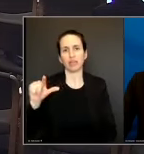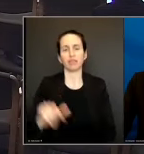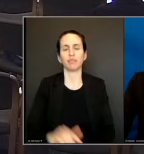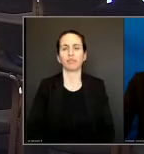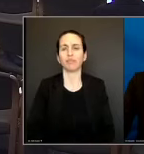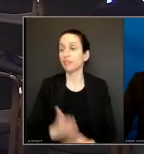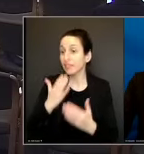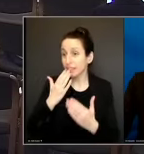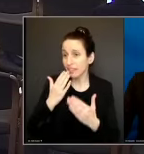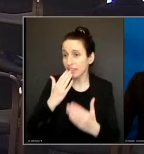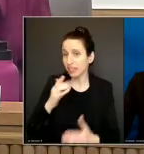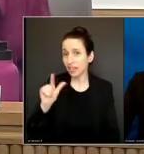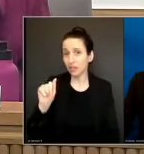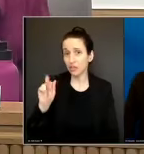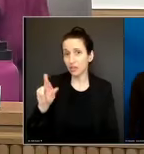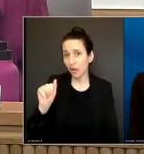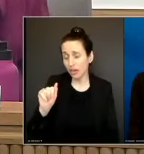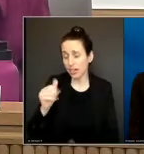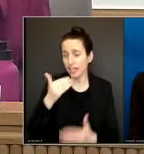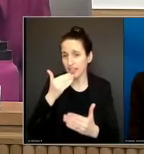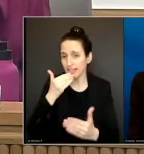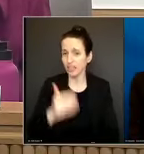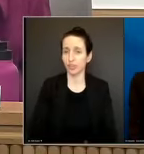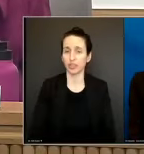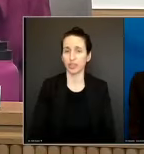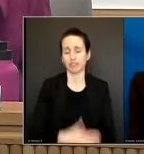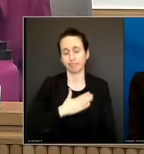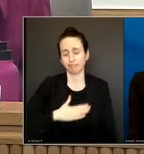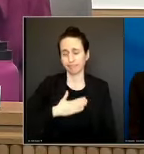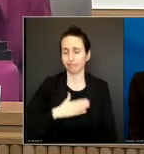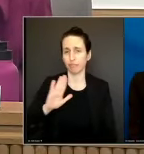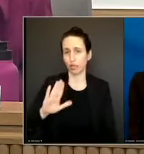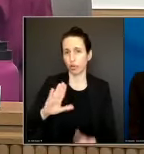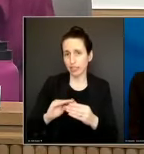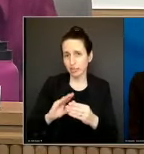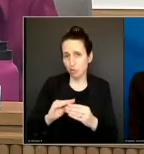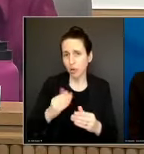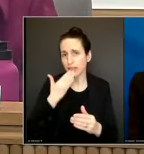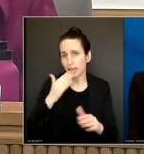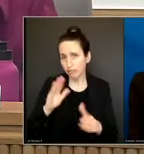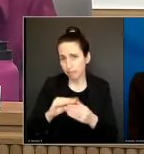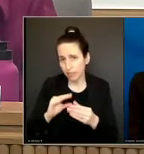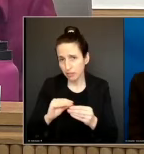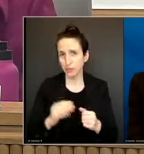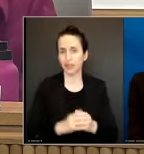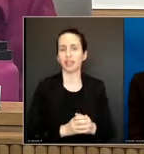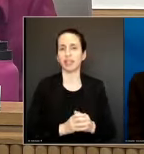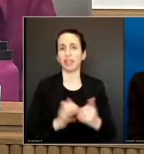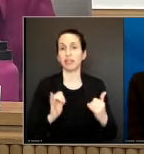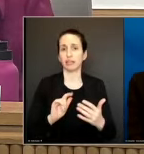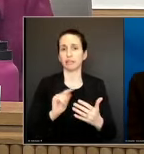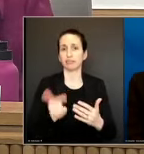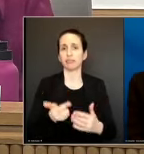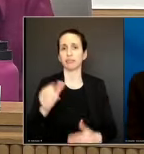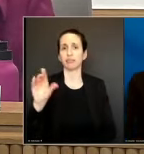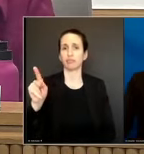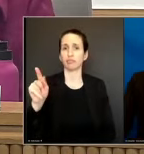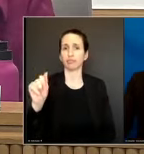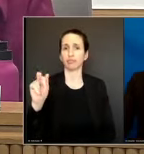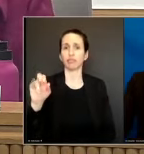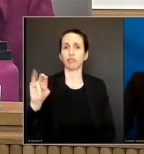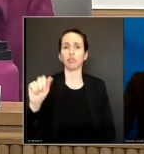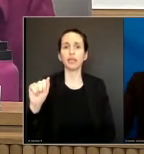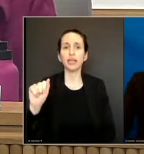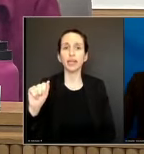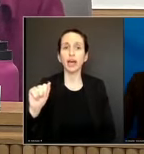much, Laura. Much appreciated. Thank you for your testimony. I'd like to now call Karina Bayruns from the